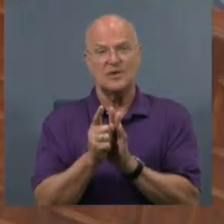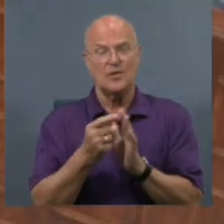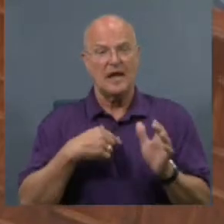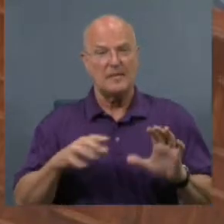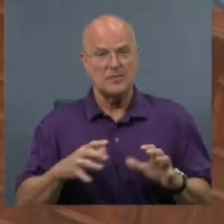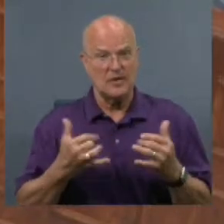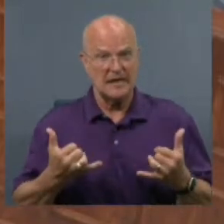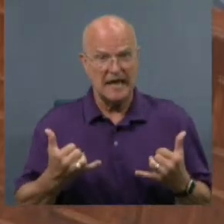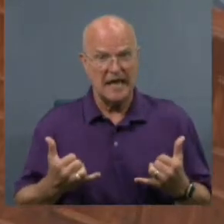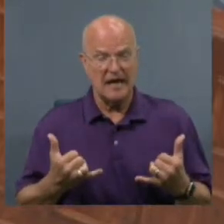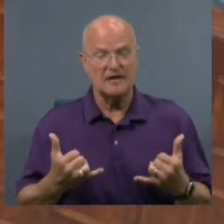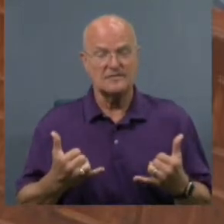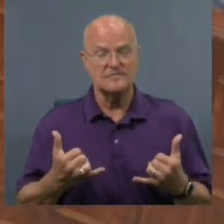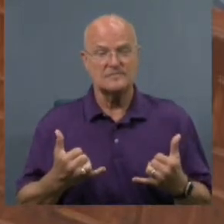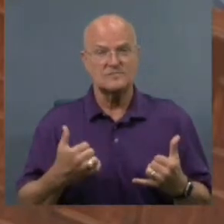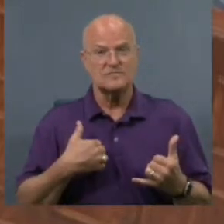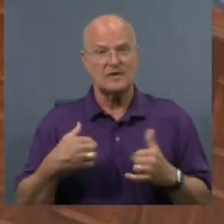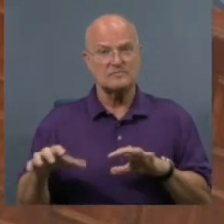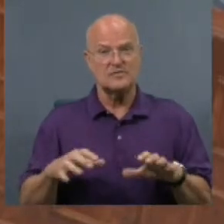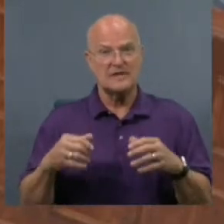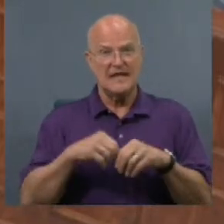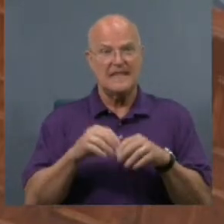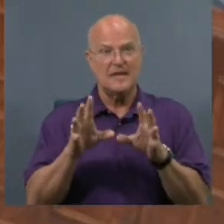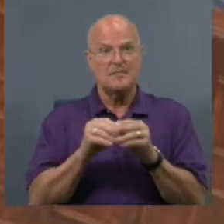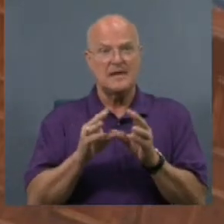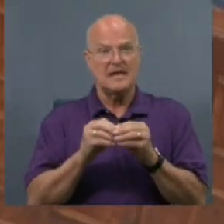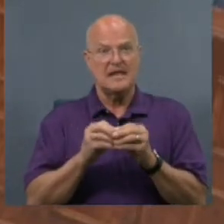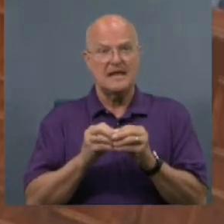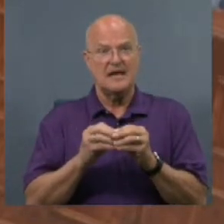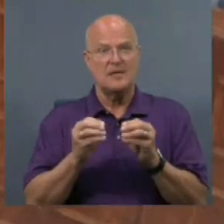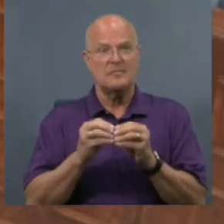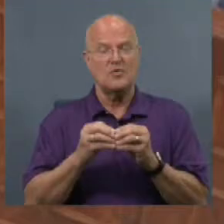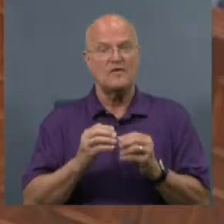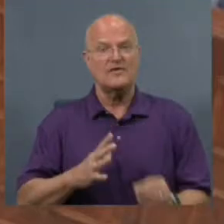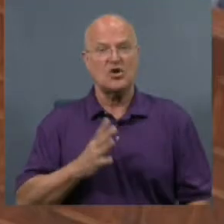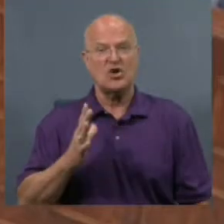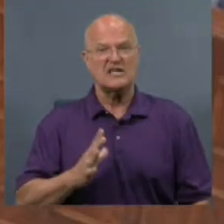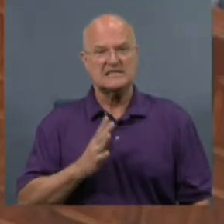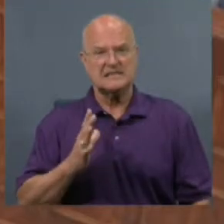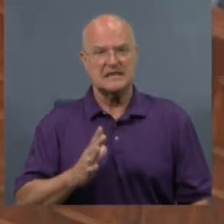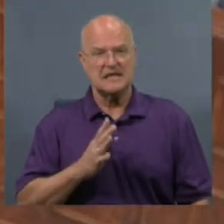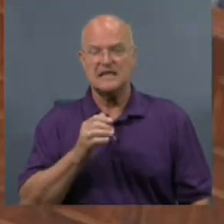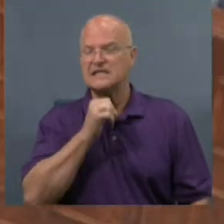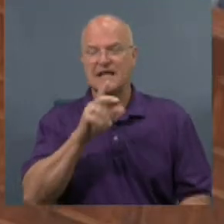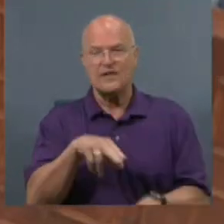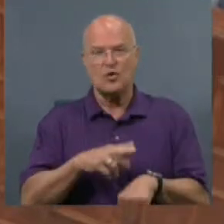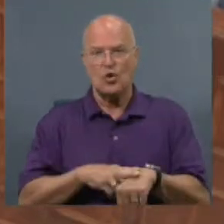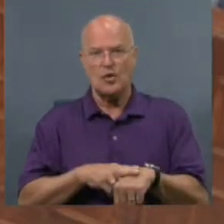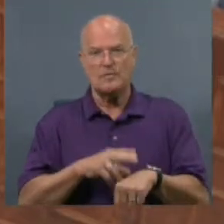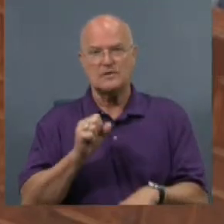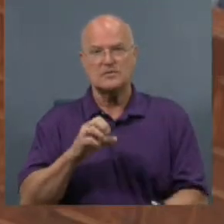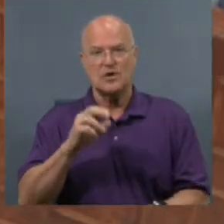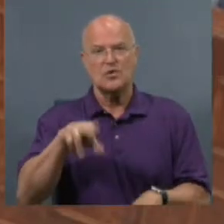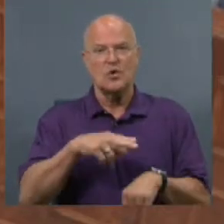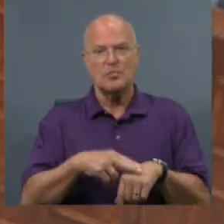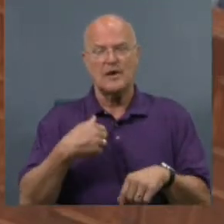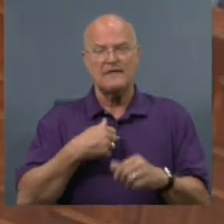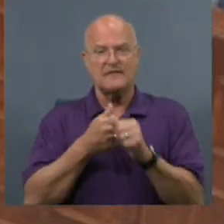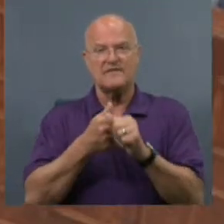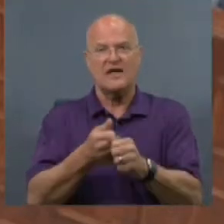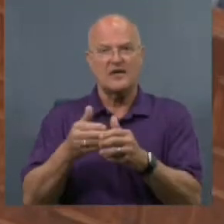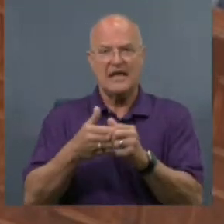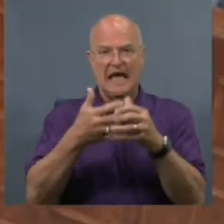I'm doing now, or what I've been doing here in the meeting, it's been more of a courtesy. It is not the norm. So, because normally we have to